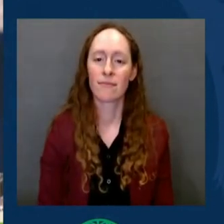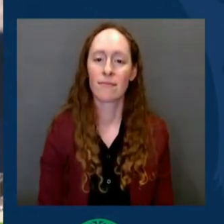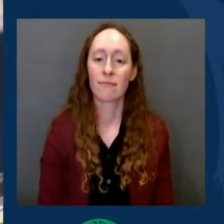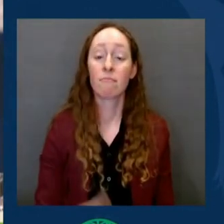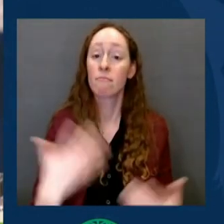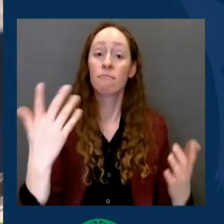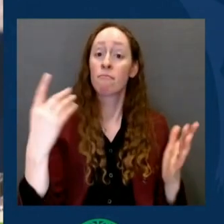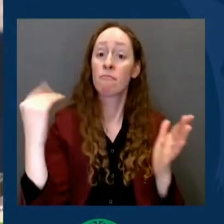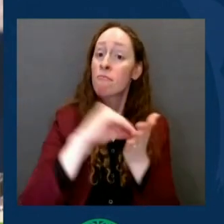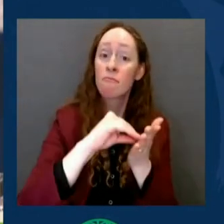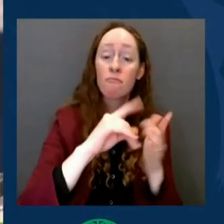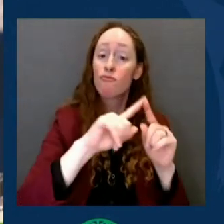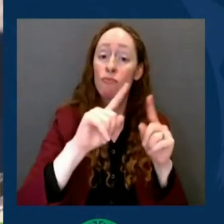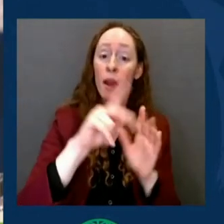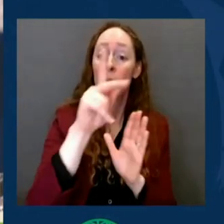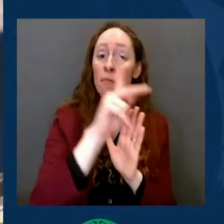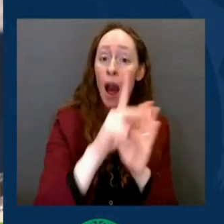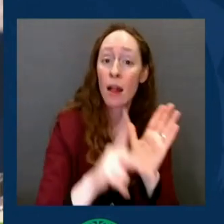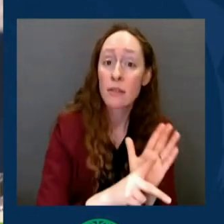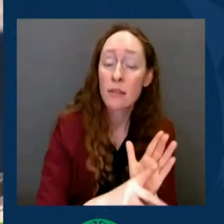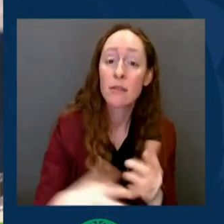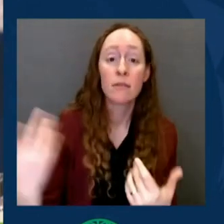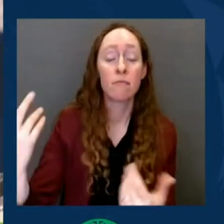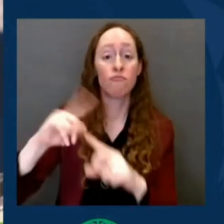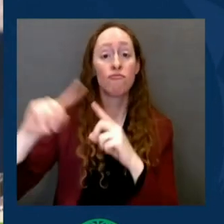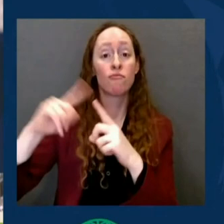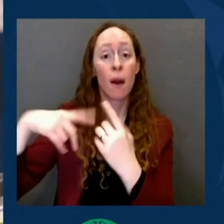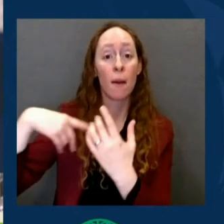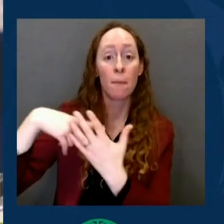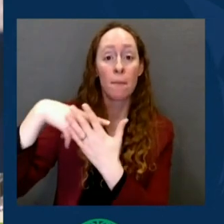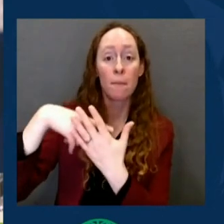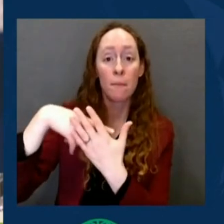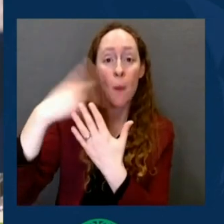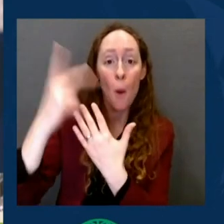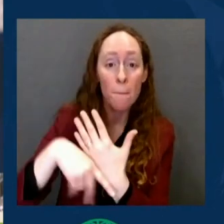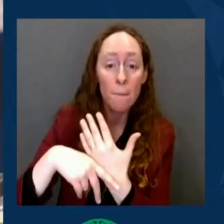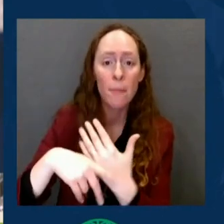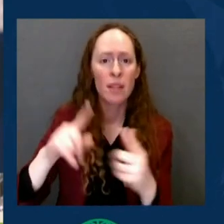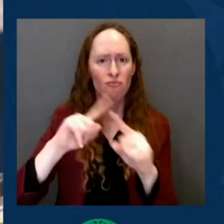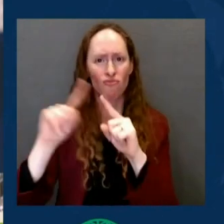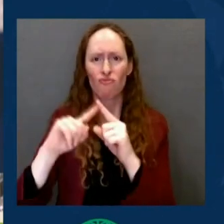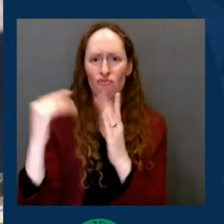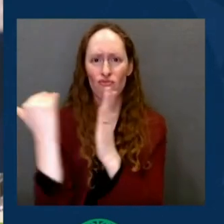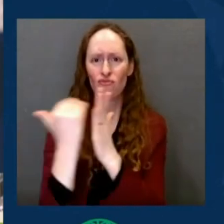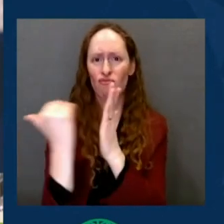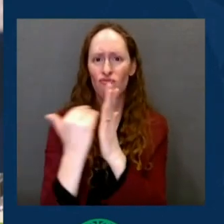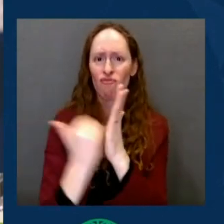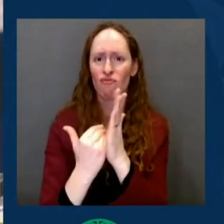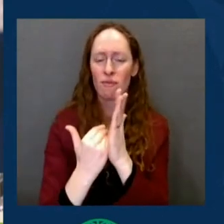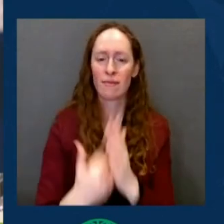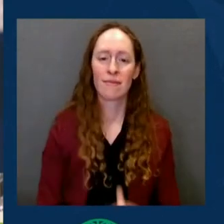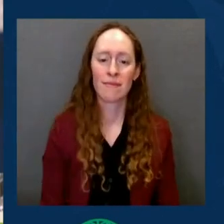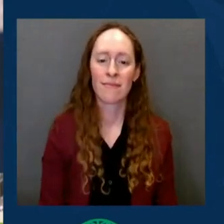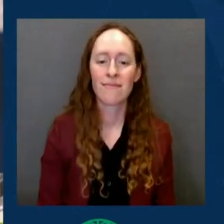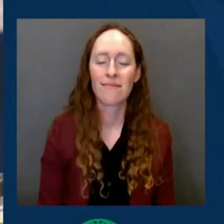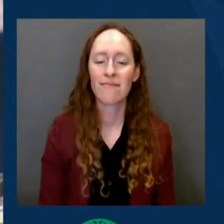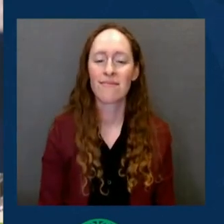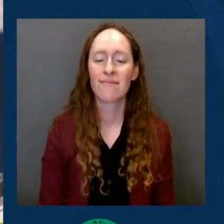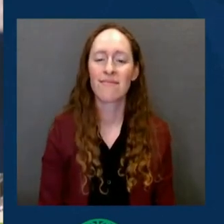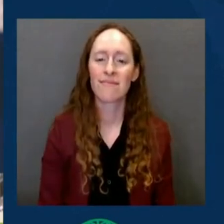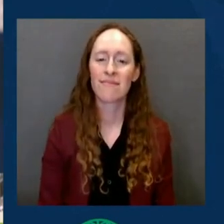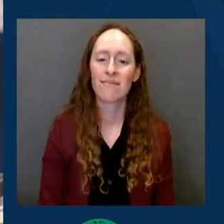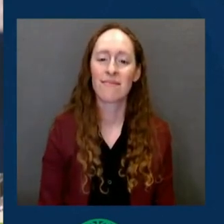years since it was implemented in 2013. To ensure its success